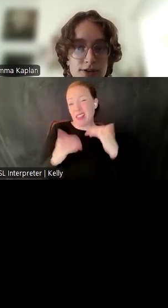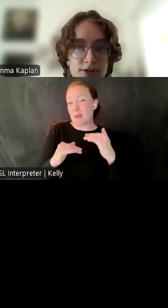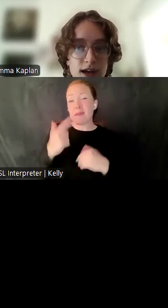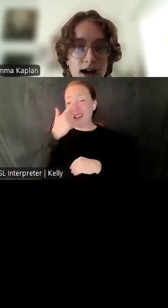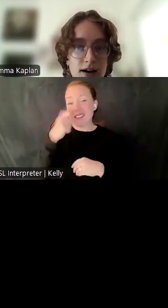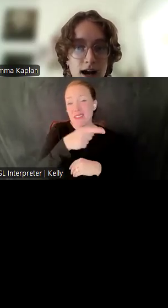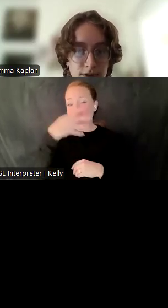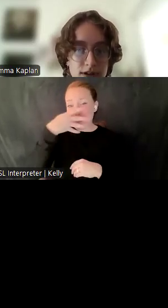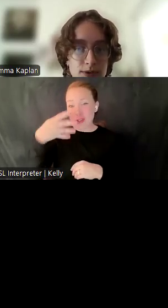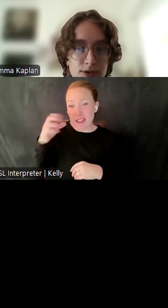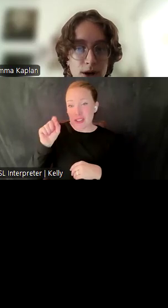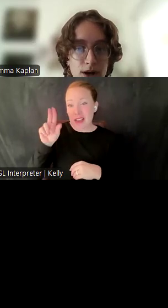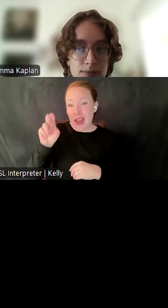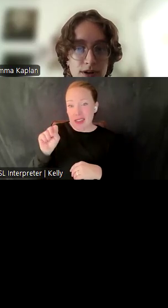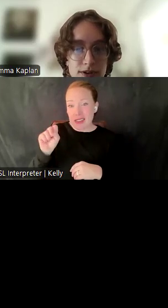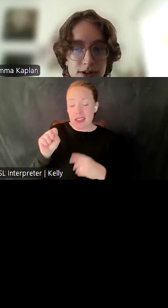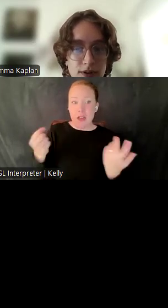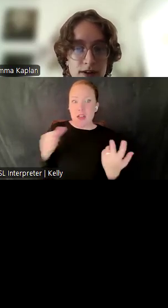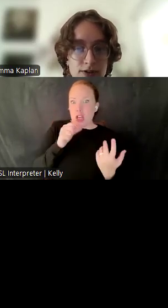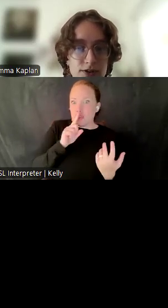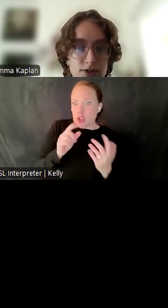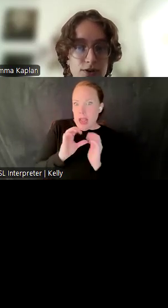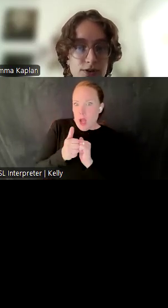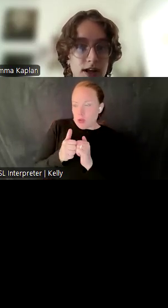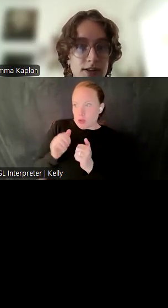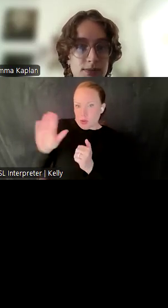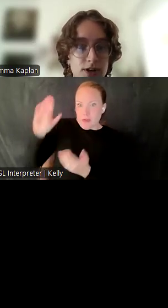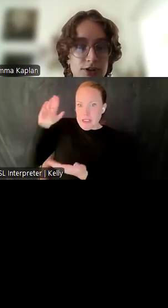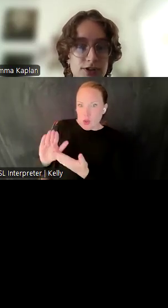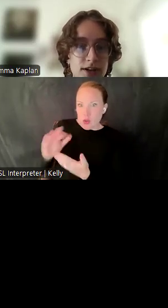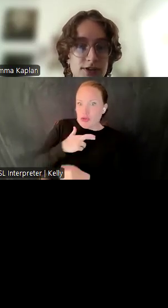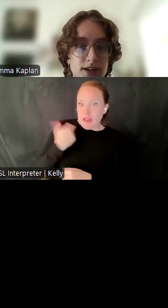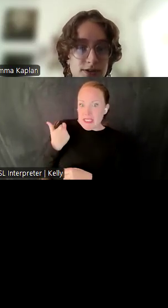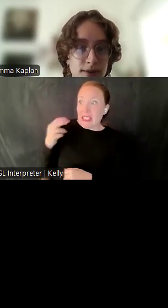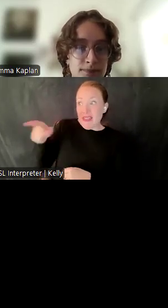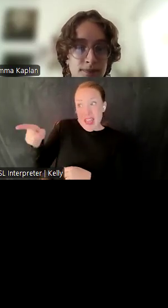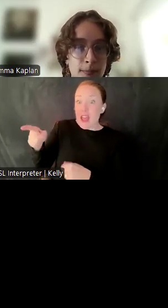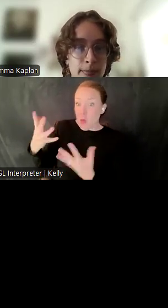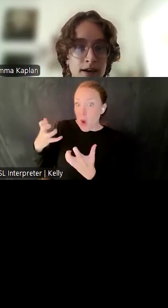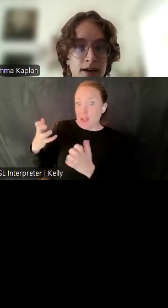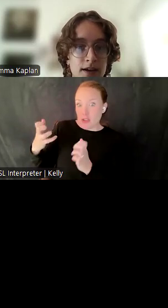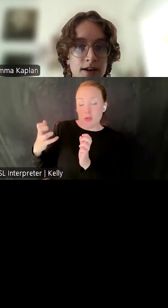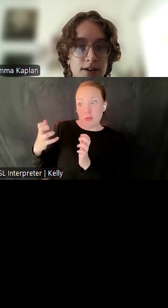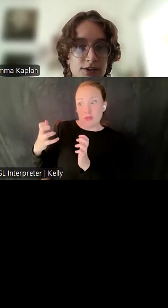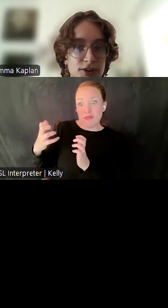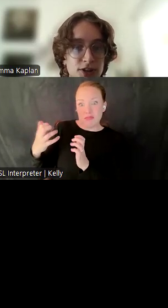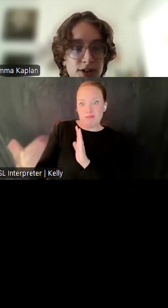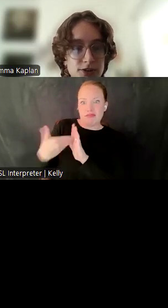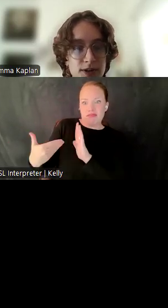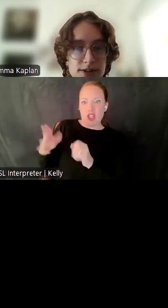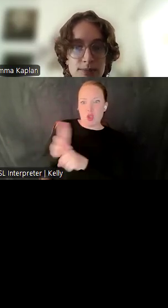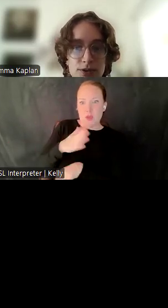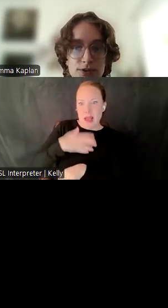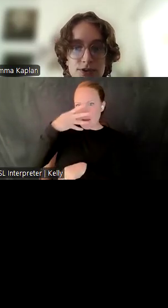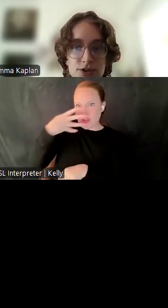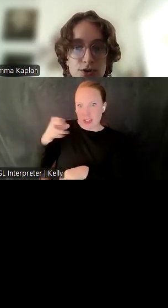navigate risks after the abusive party previously threatened to use the client's immigration status against them. So I share